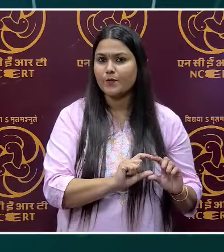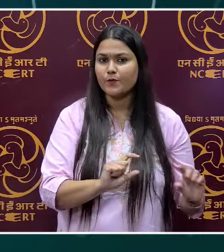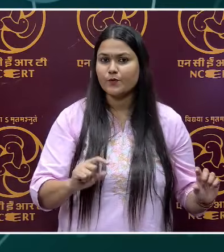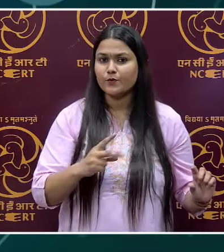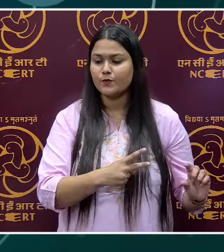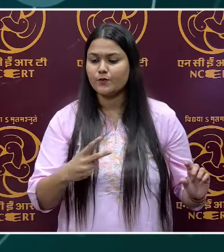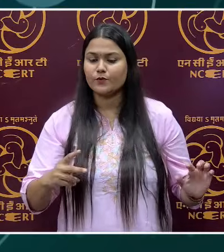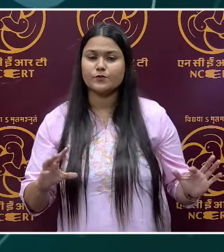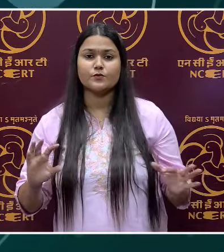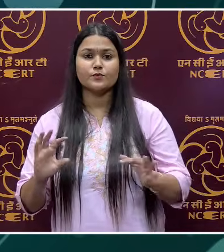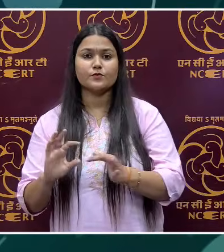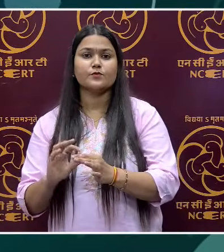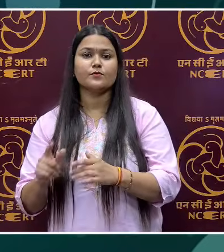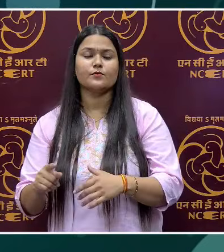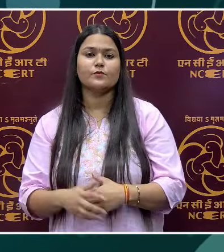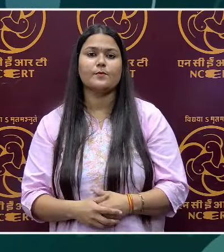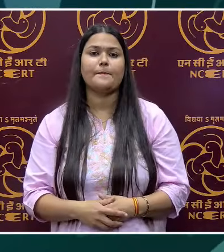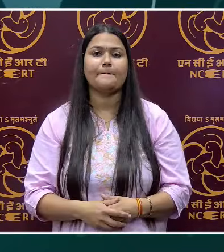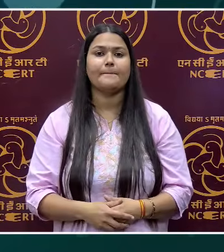6